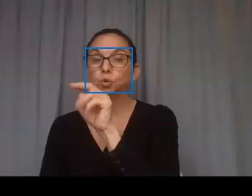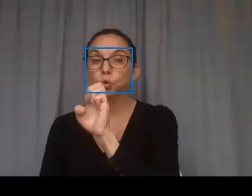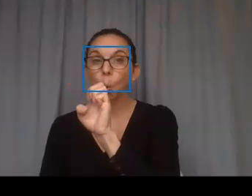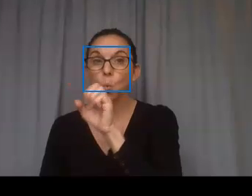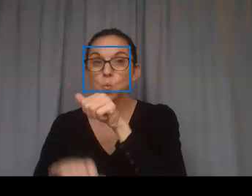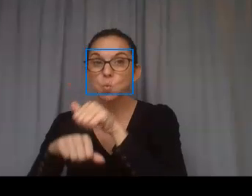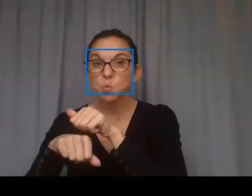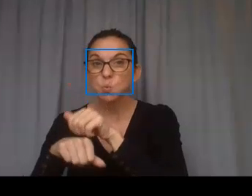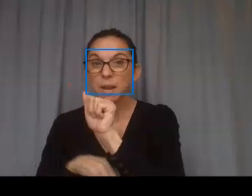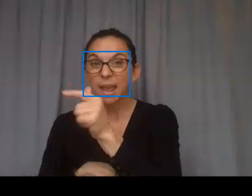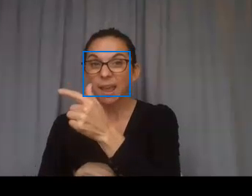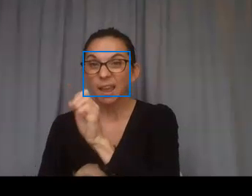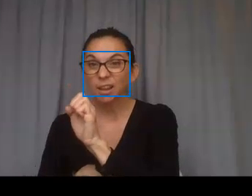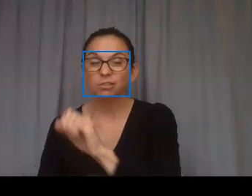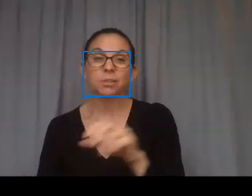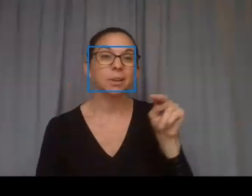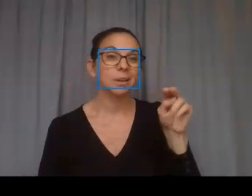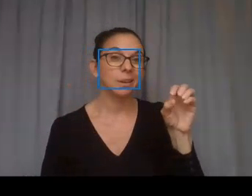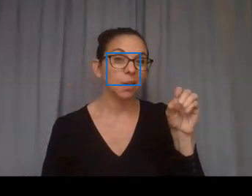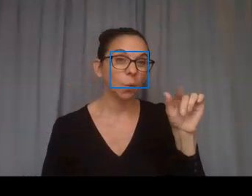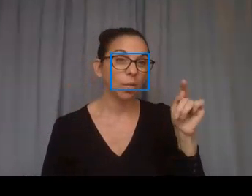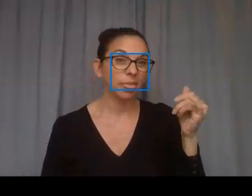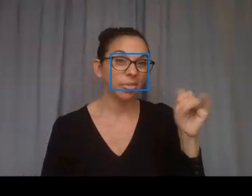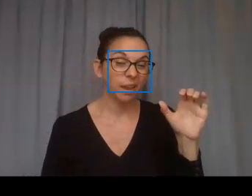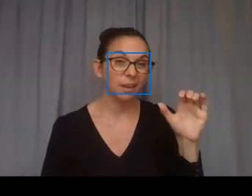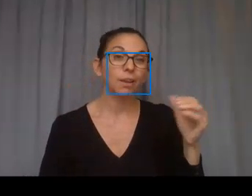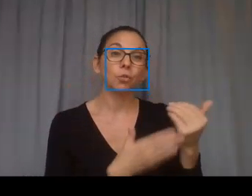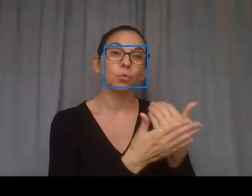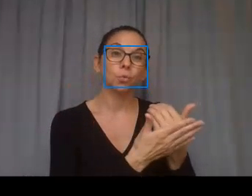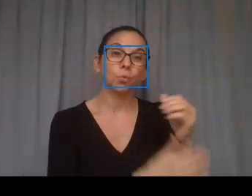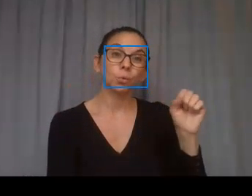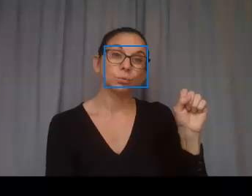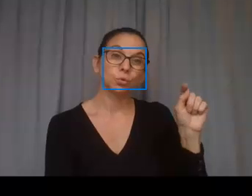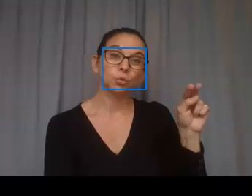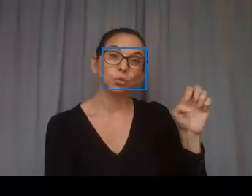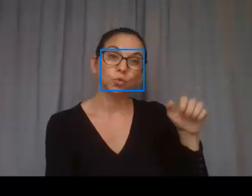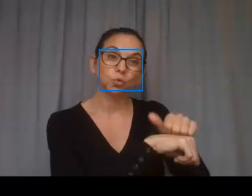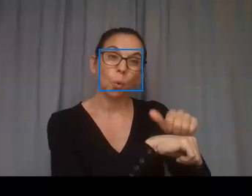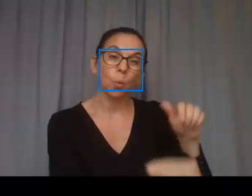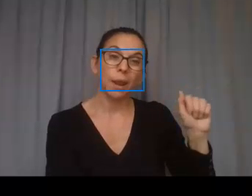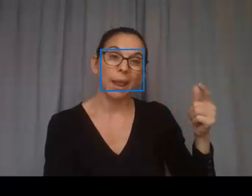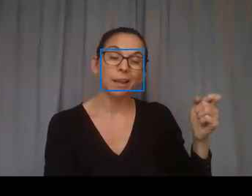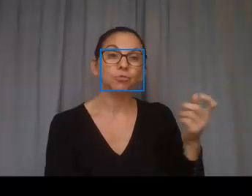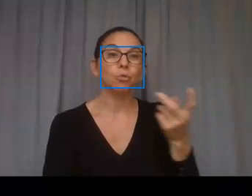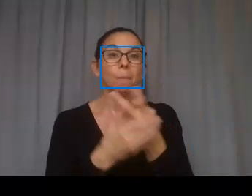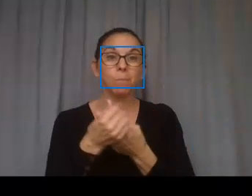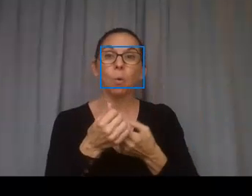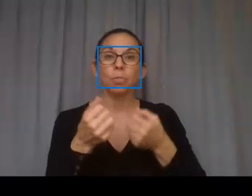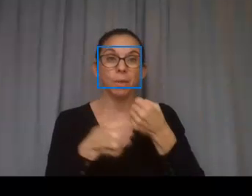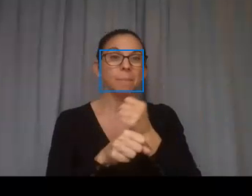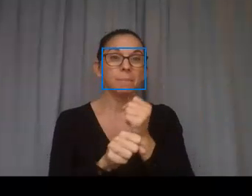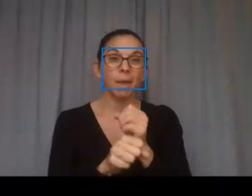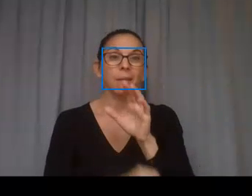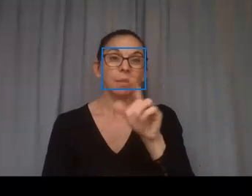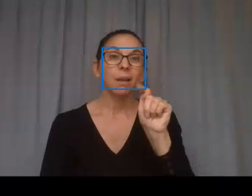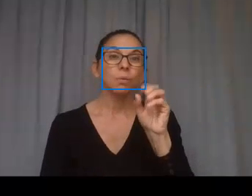Age because they will both make tools out of stone. So early on in these Paleolithic societies, they are hunter